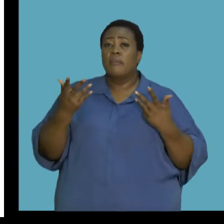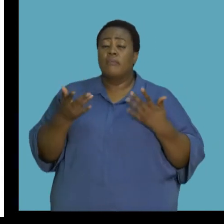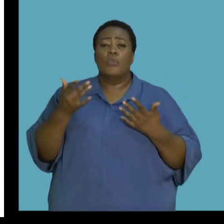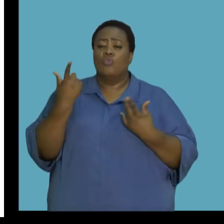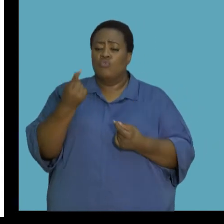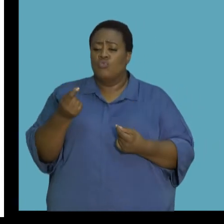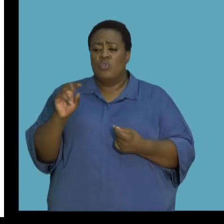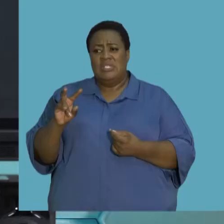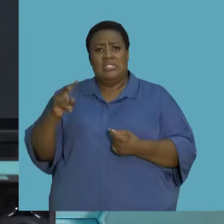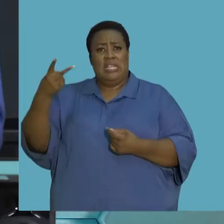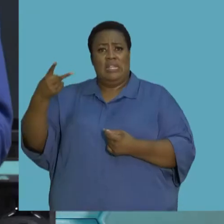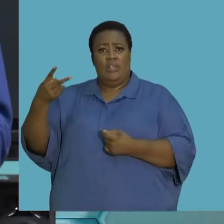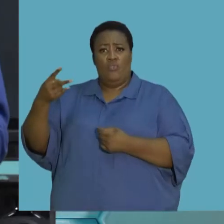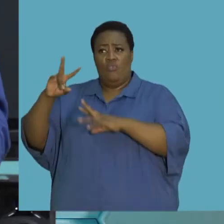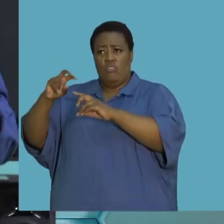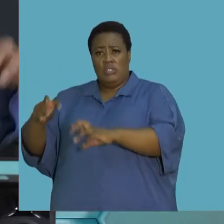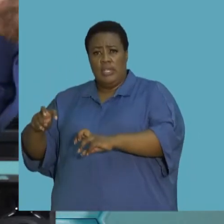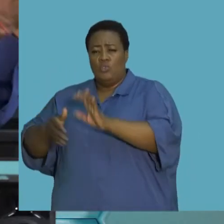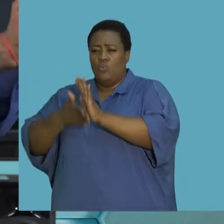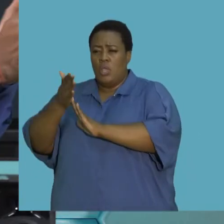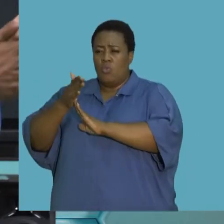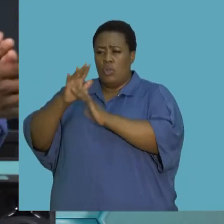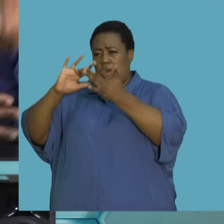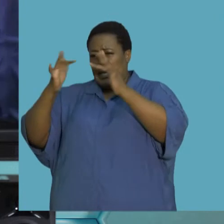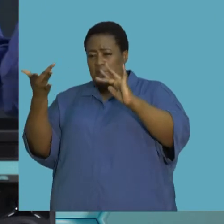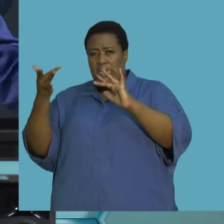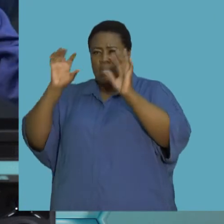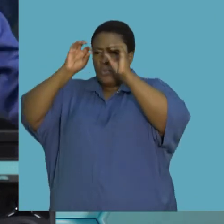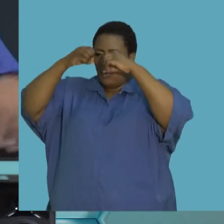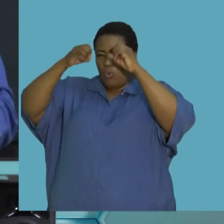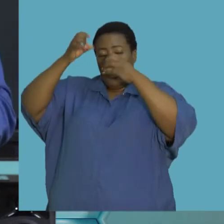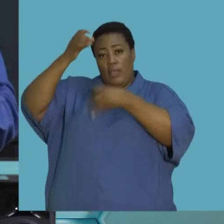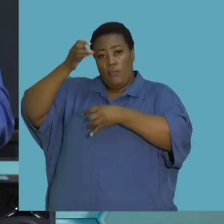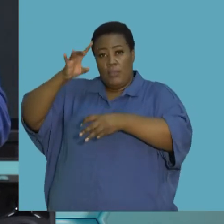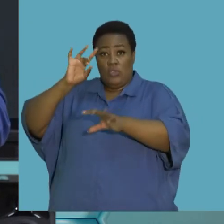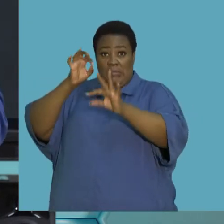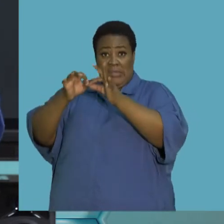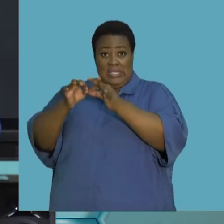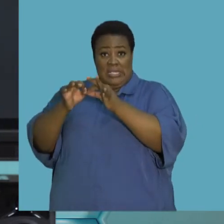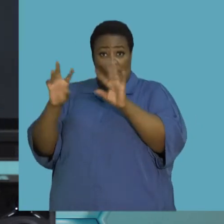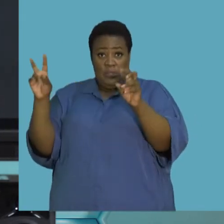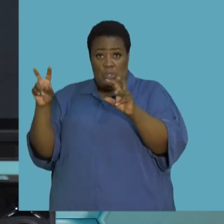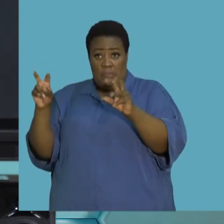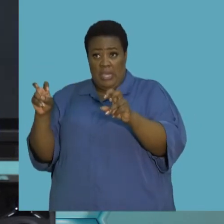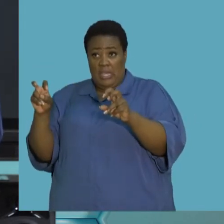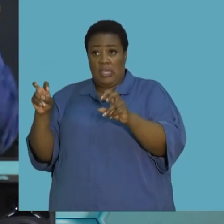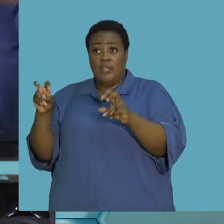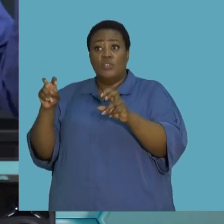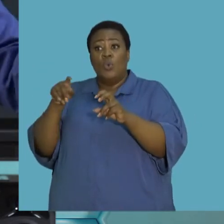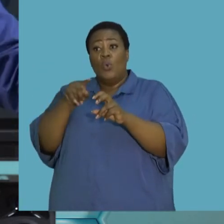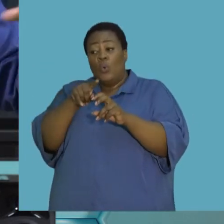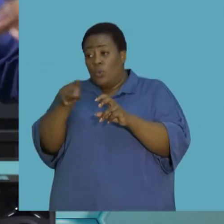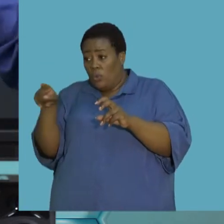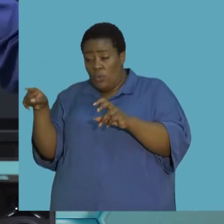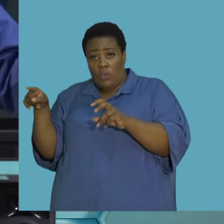if you went and did secondary research, and if you went into the internet and you kind of Googled information around a similar topic,